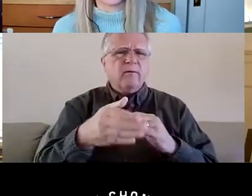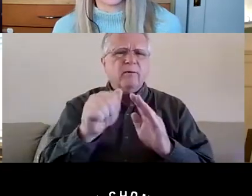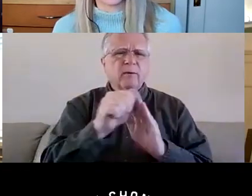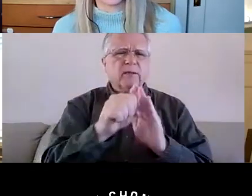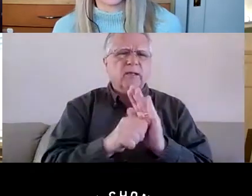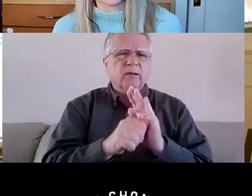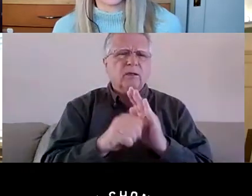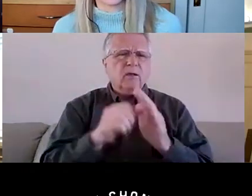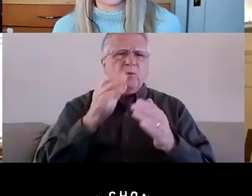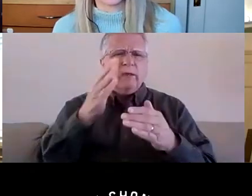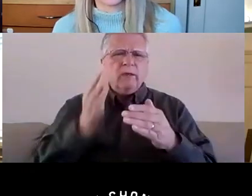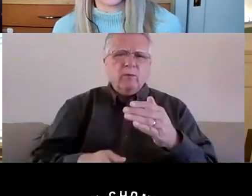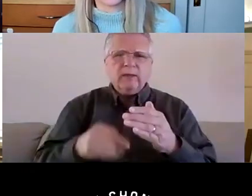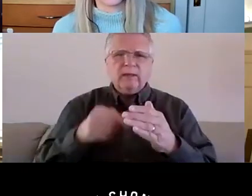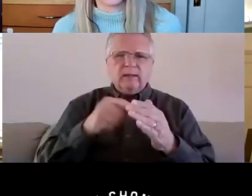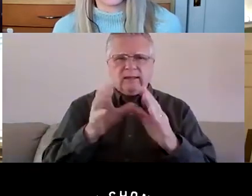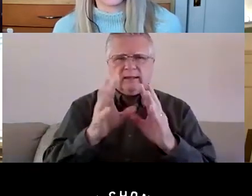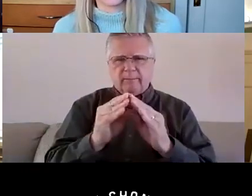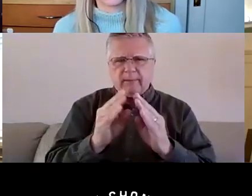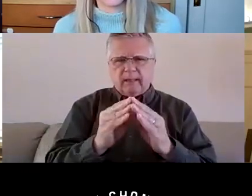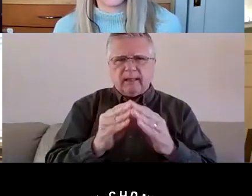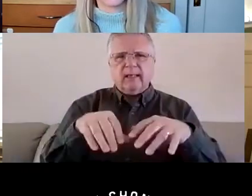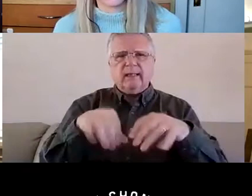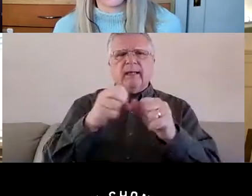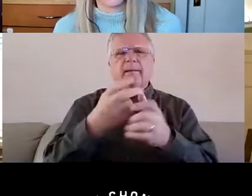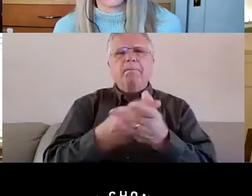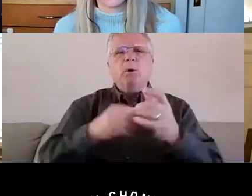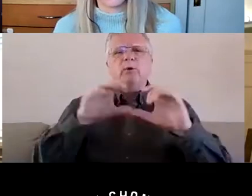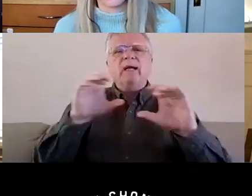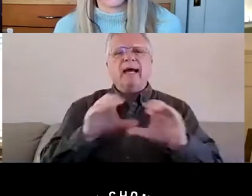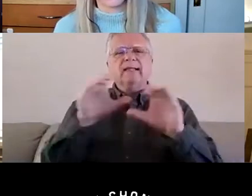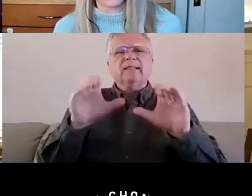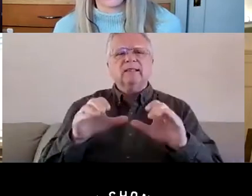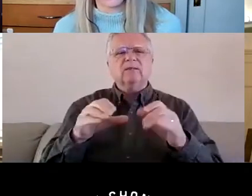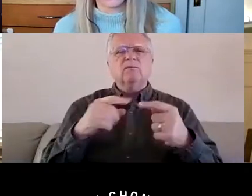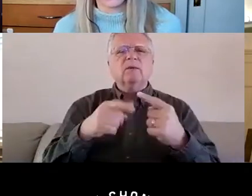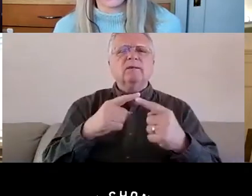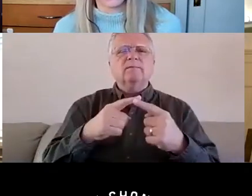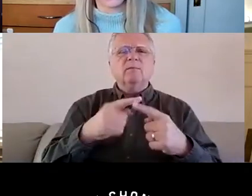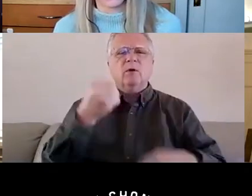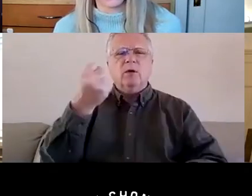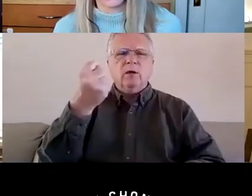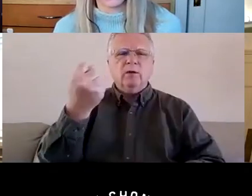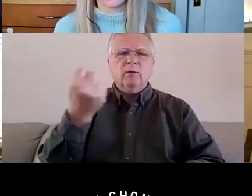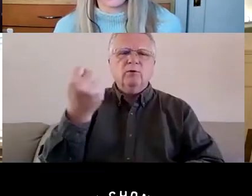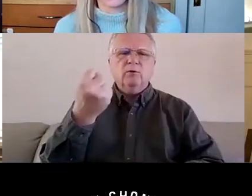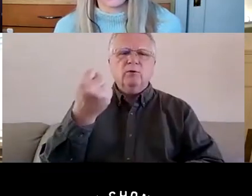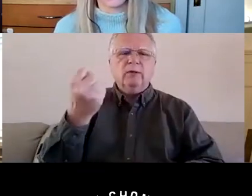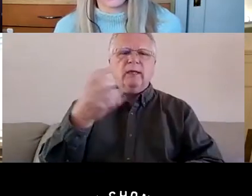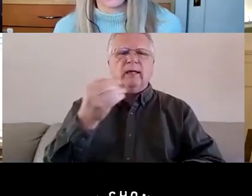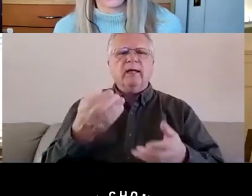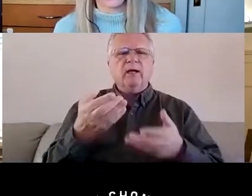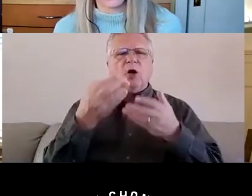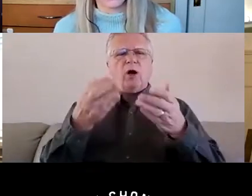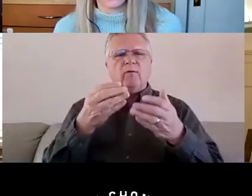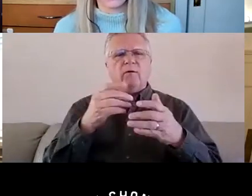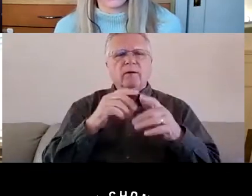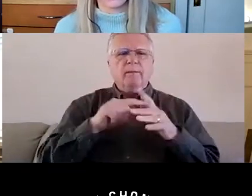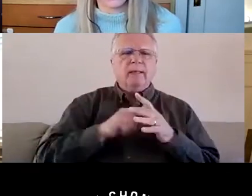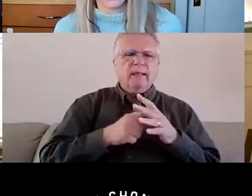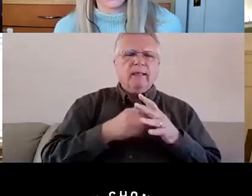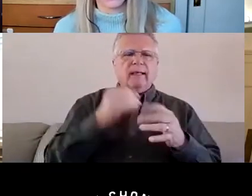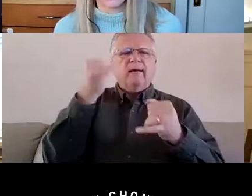meeting. We could take both actions on Tuesday. We could come back, offer preliminary and final as well, so as to